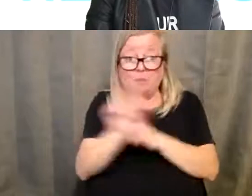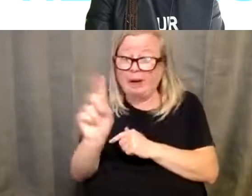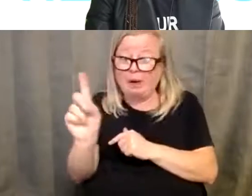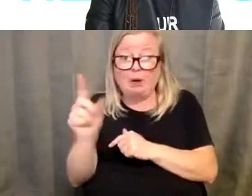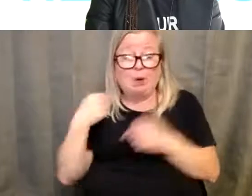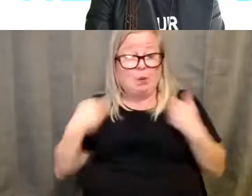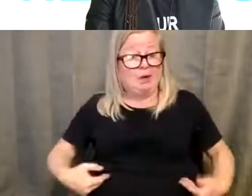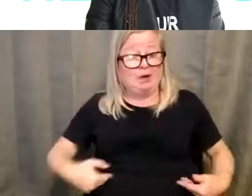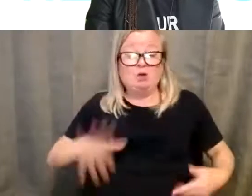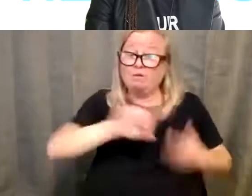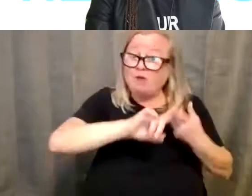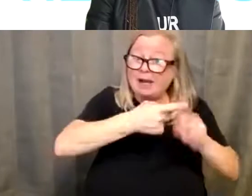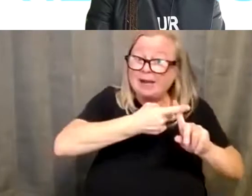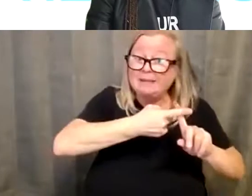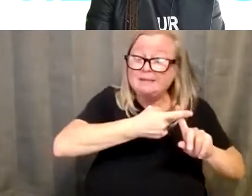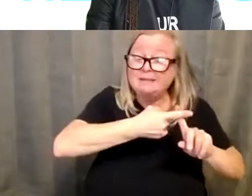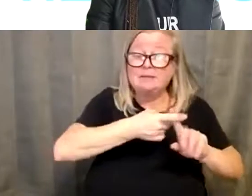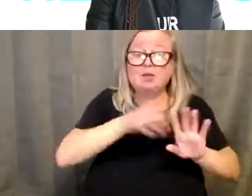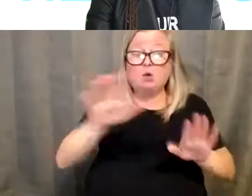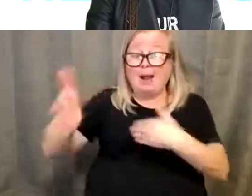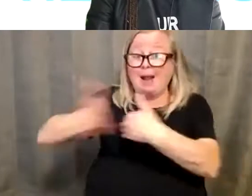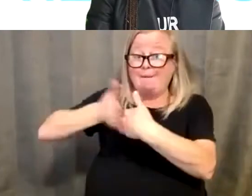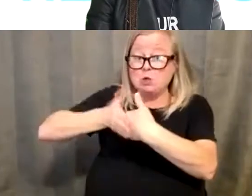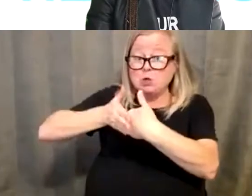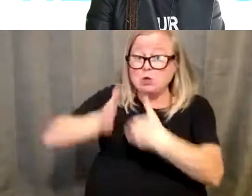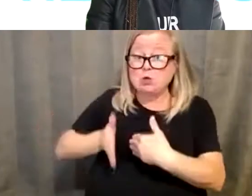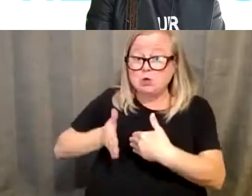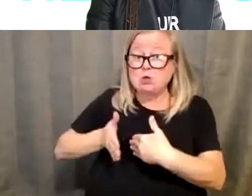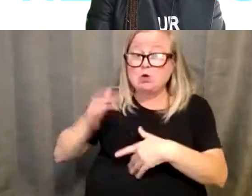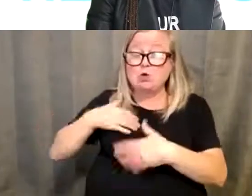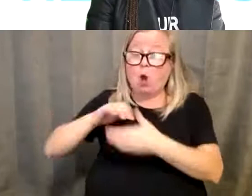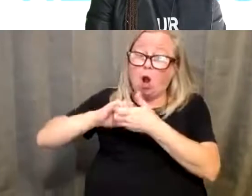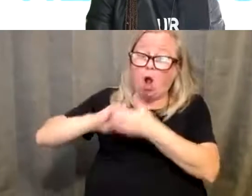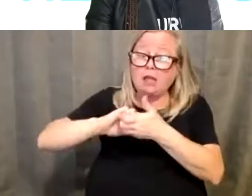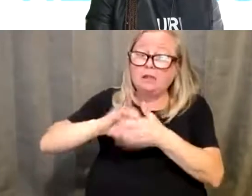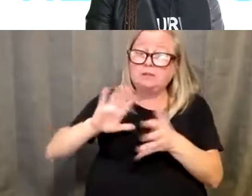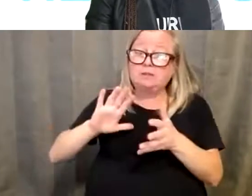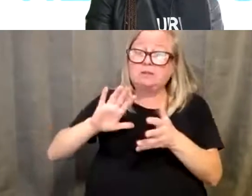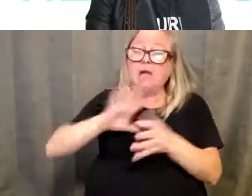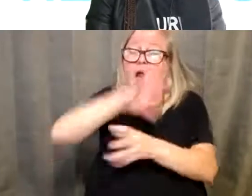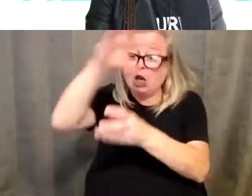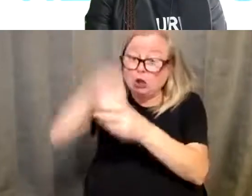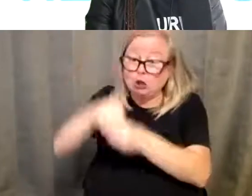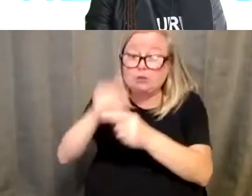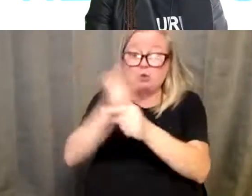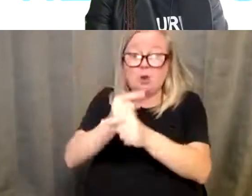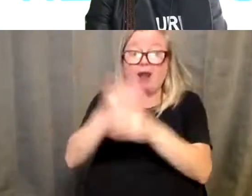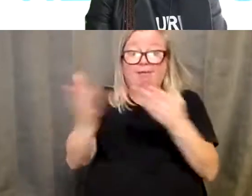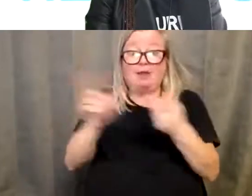We are your friends. We are your neighbors. We are your colleagues. And inclusion is the right thing